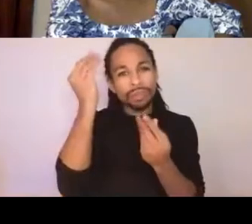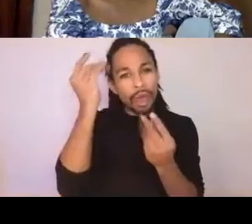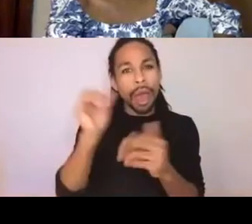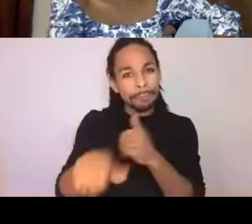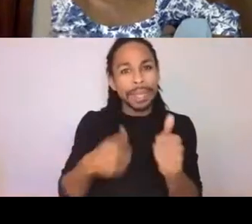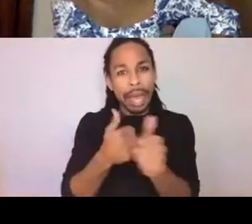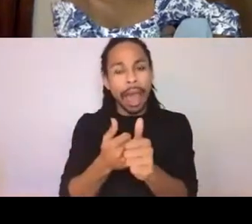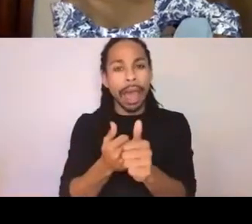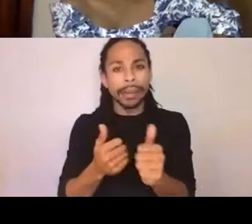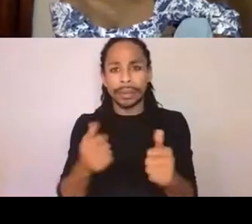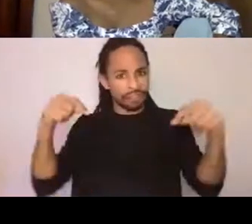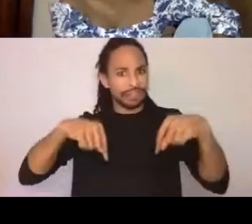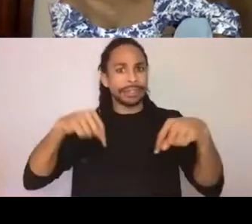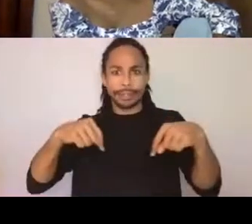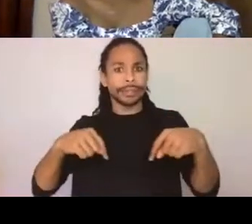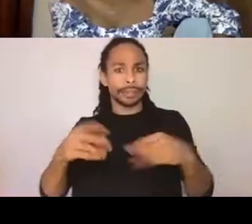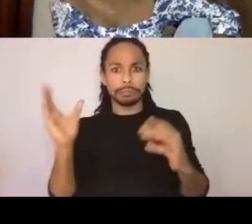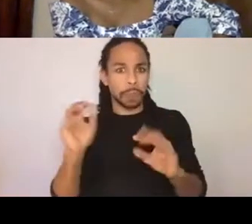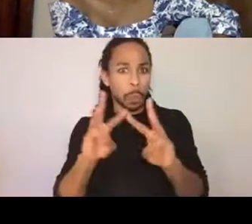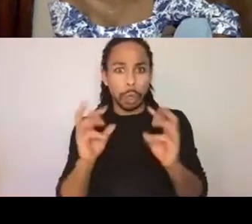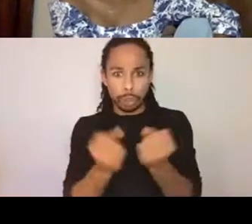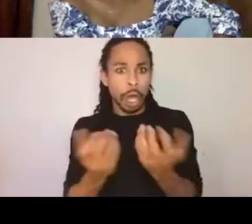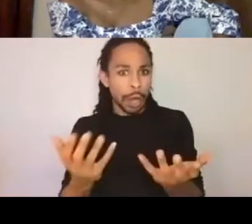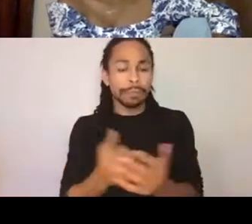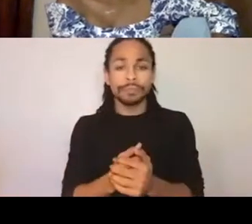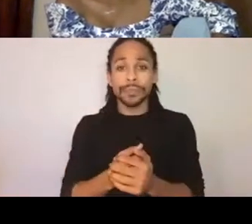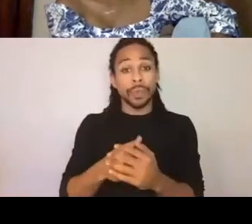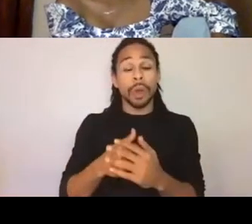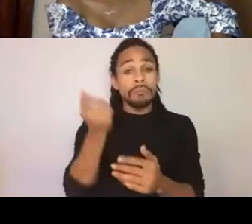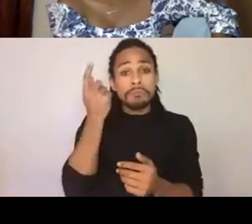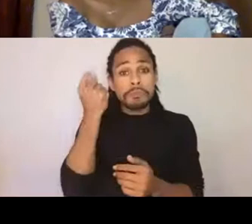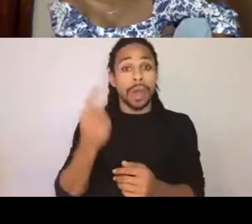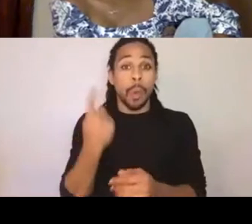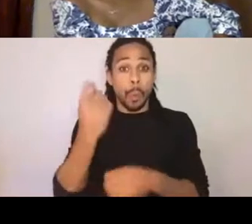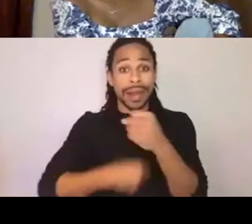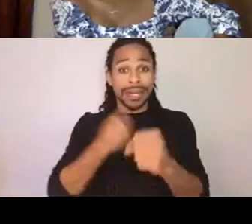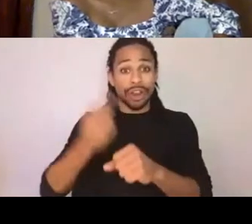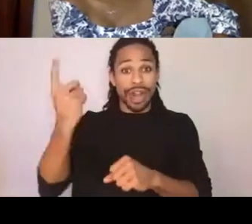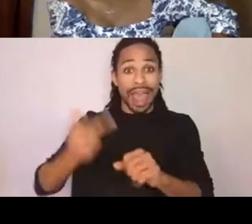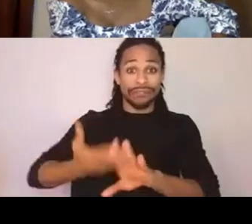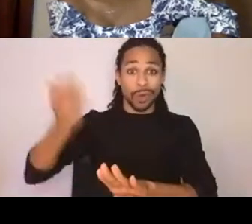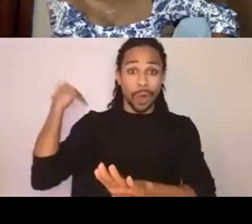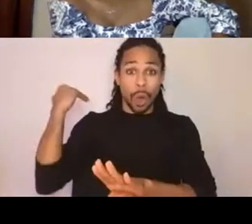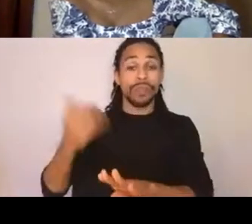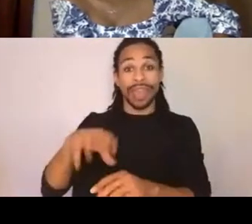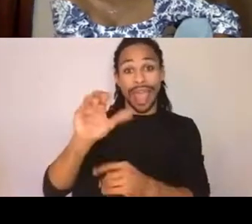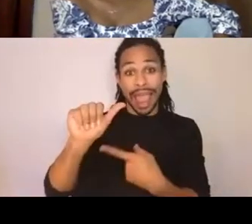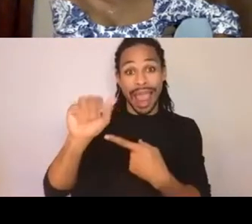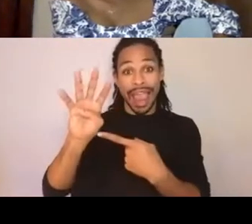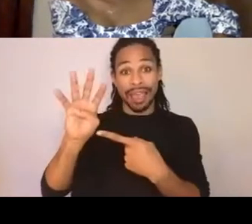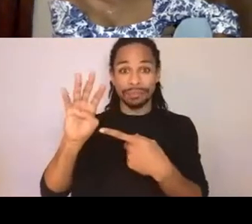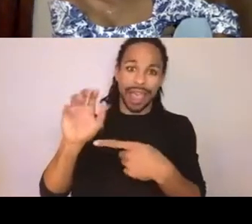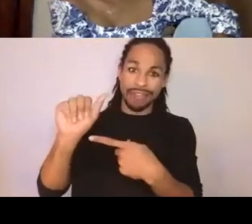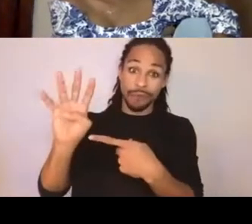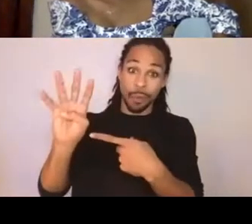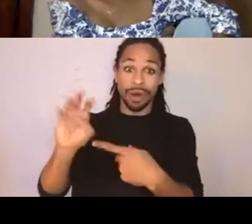idea, adding on to what Sarah had mentioned. So about a year and a half ago, the A4 team, we found ourselves, Sarah